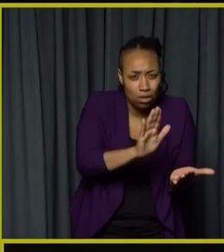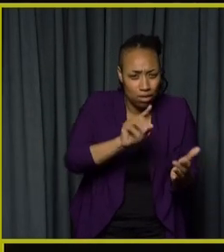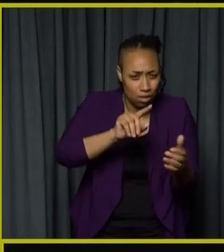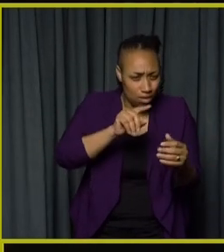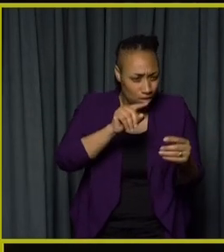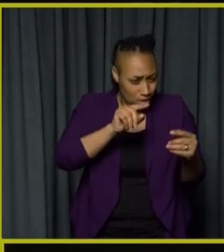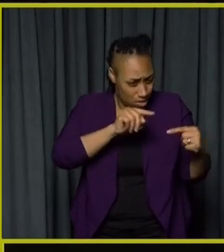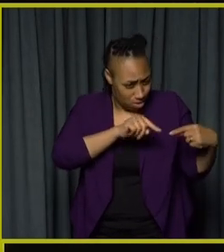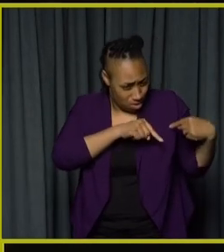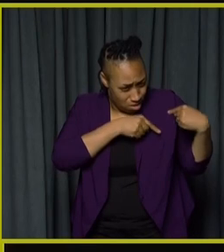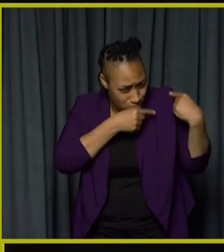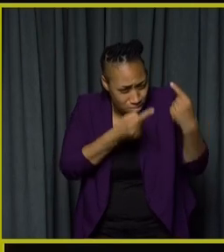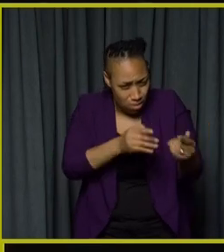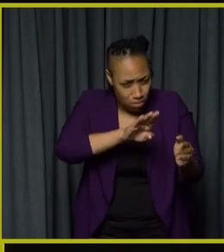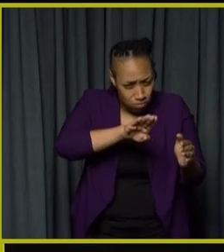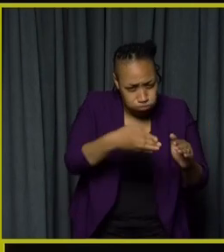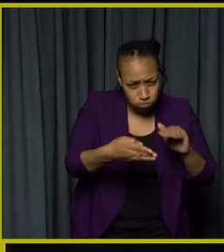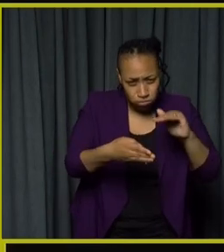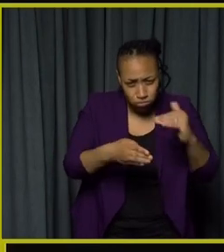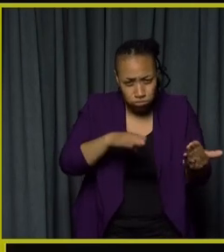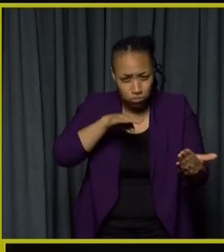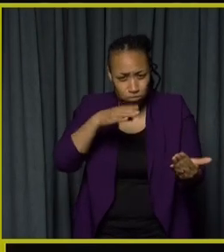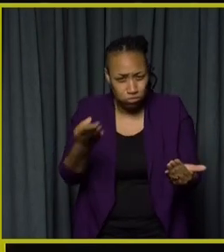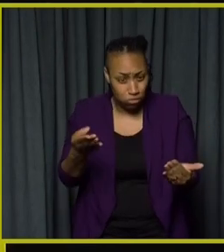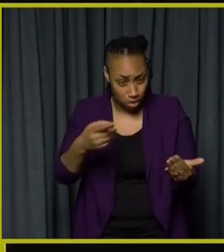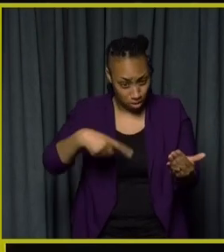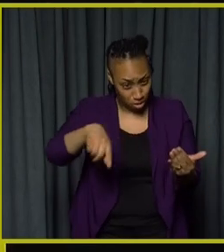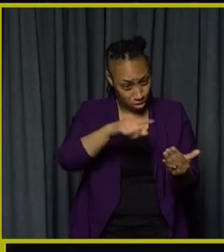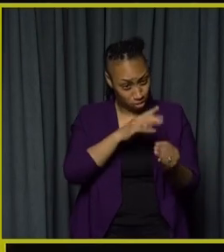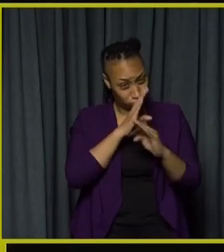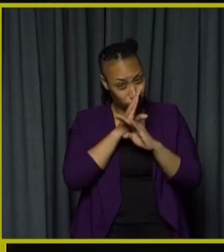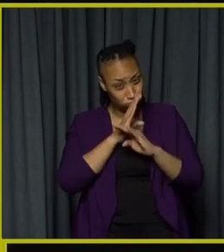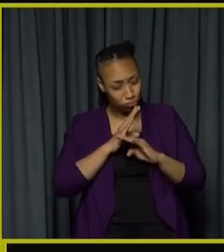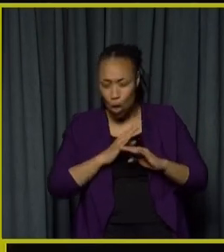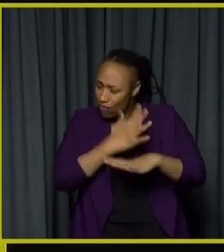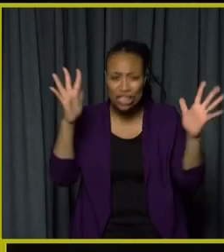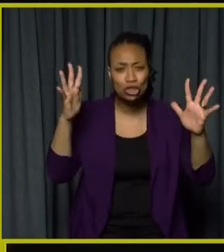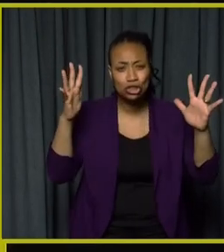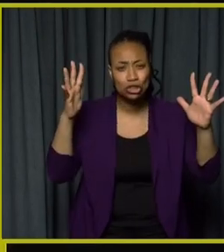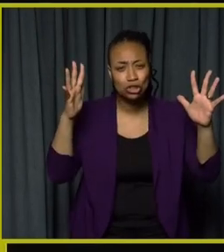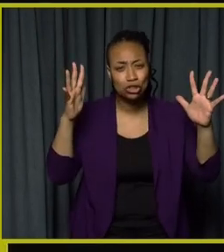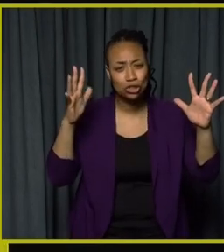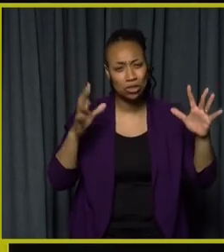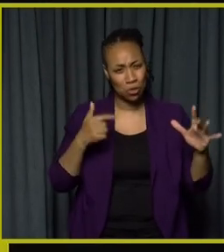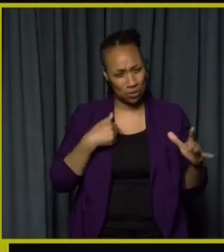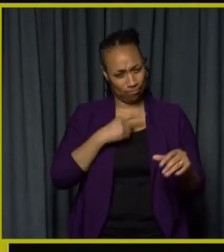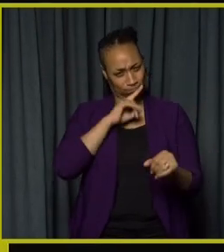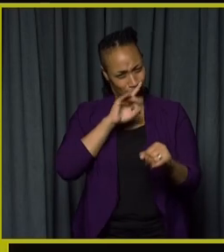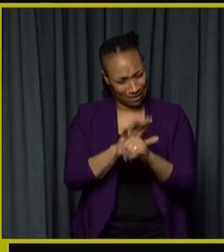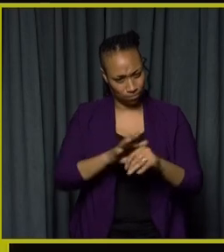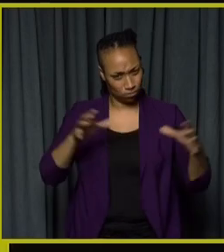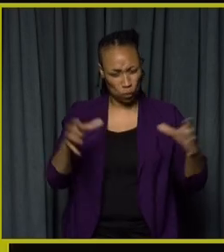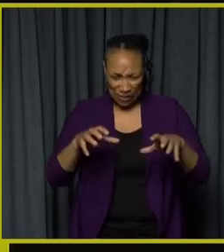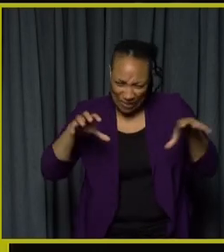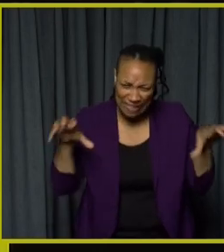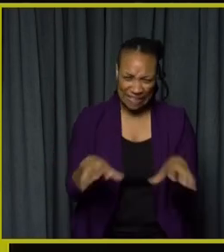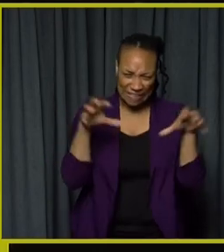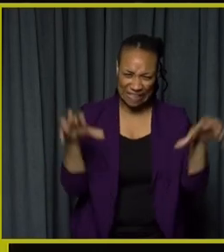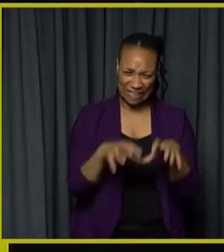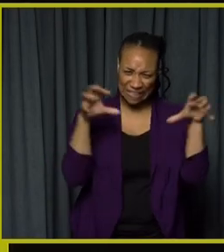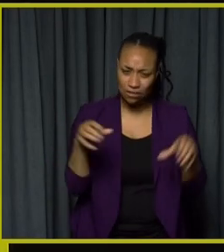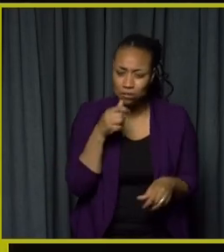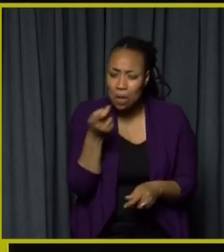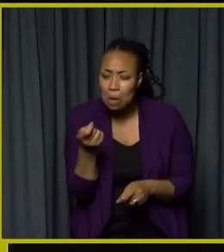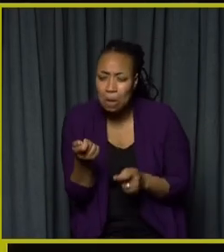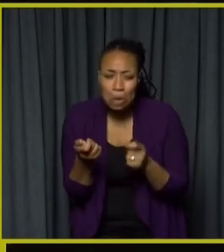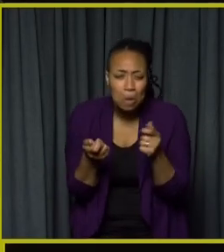be silent anymore. We committed to do more, mobilizing together, organizing together,